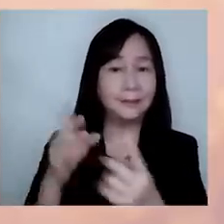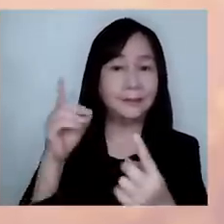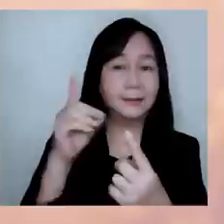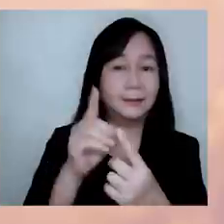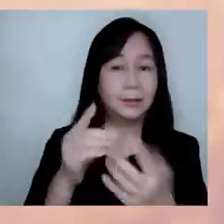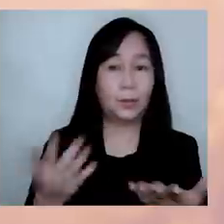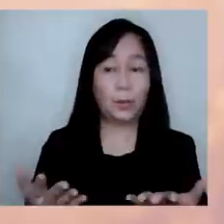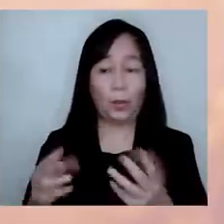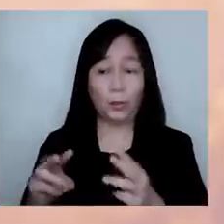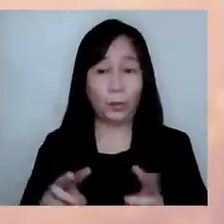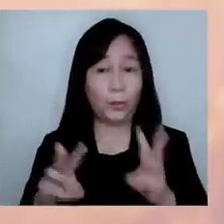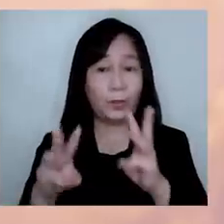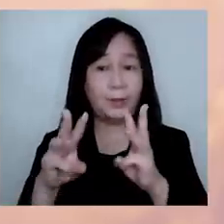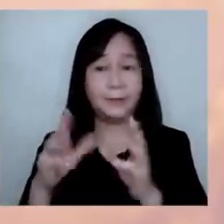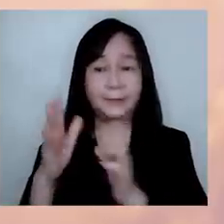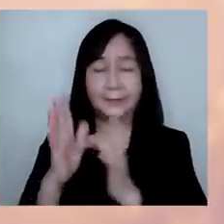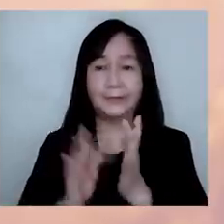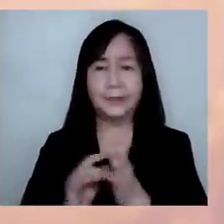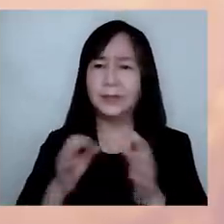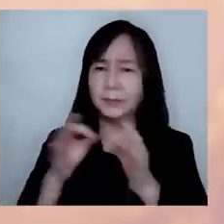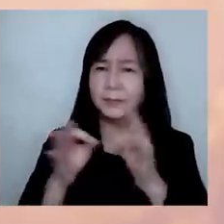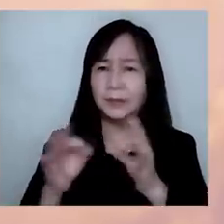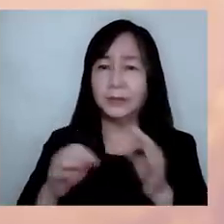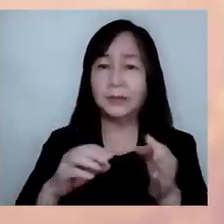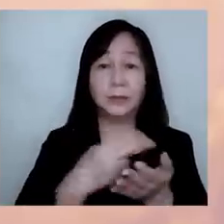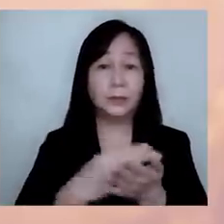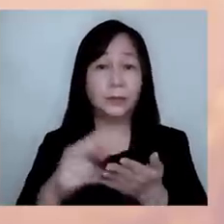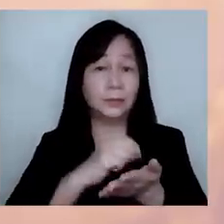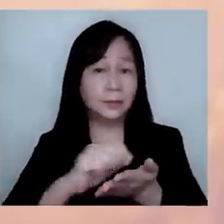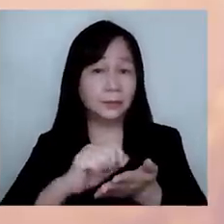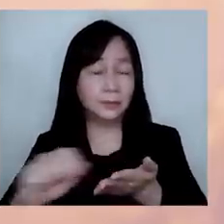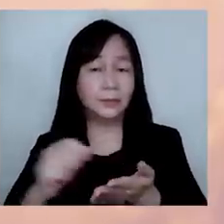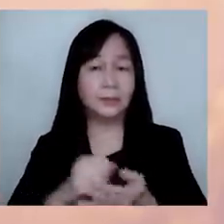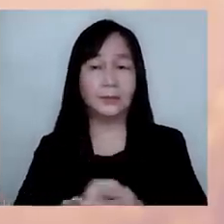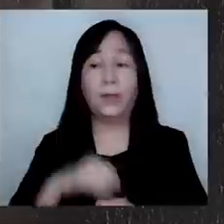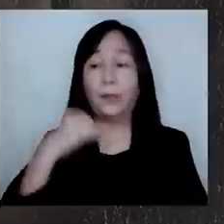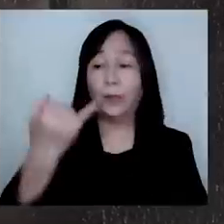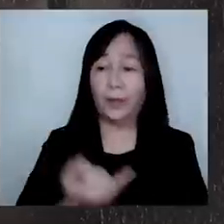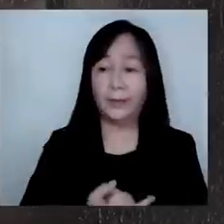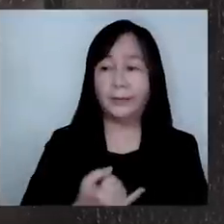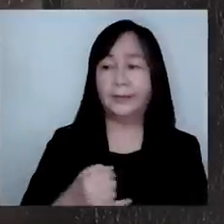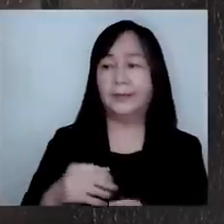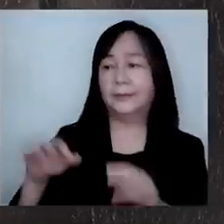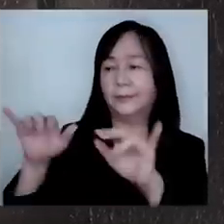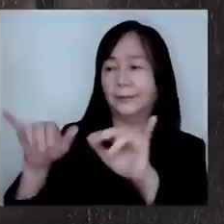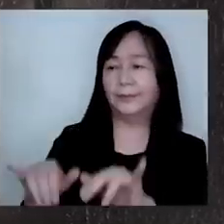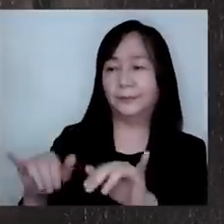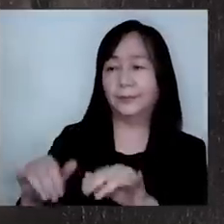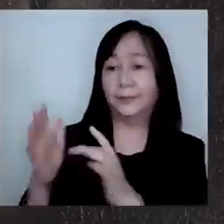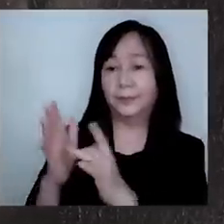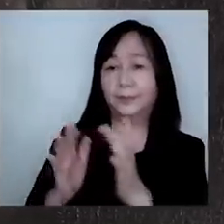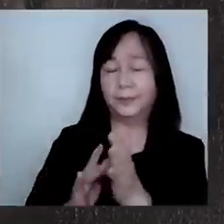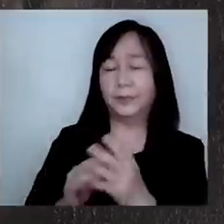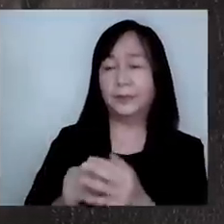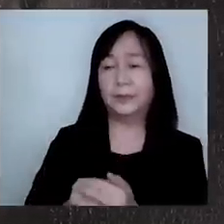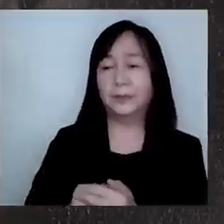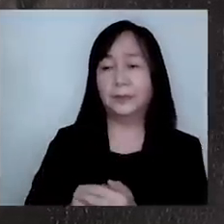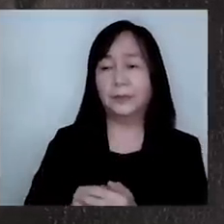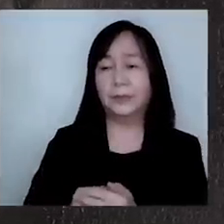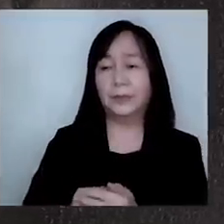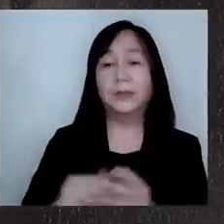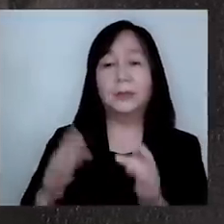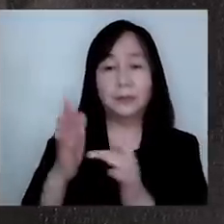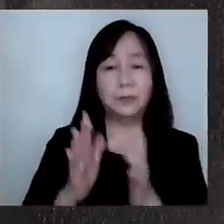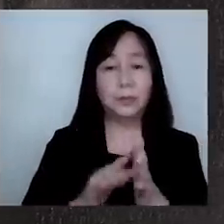the way he explained to them the scriptures inviting him to stay with him Jesus Took bread said the